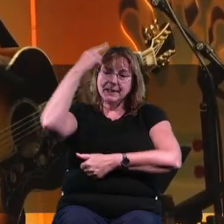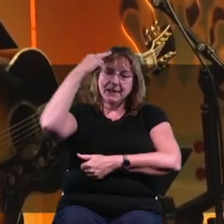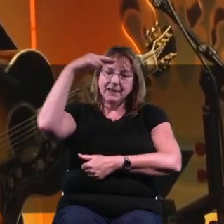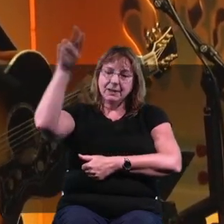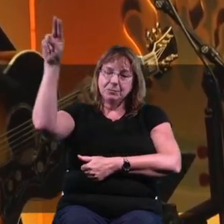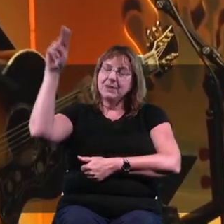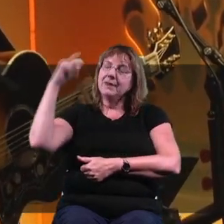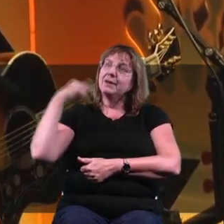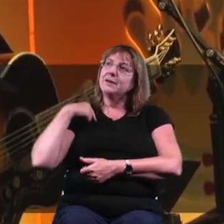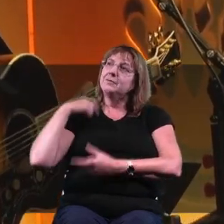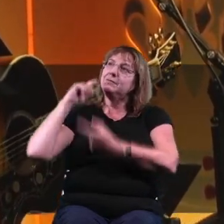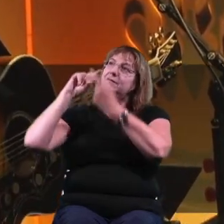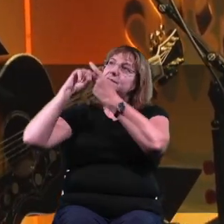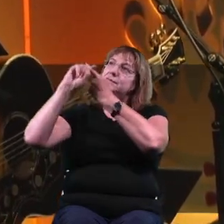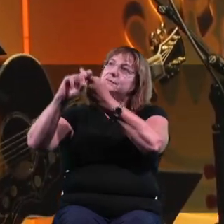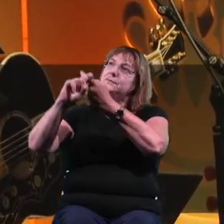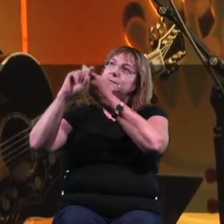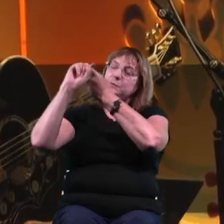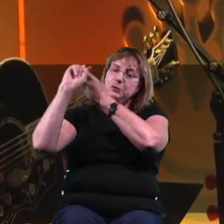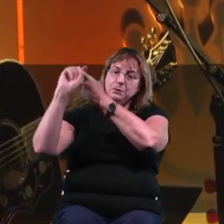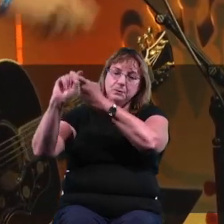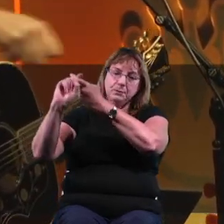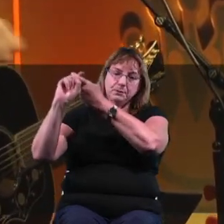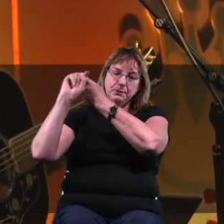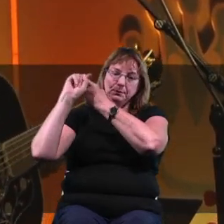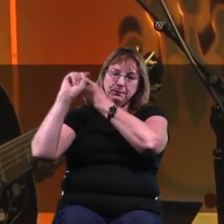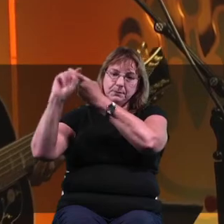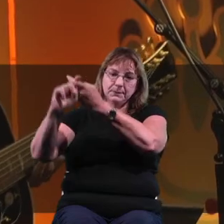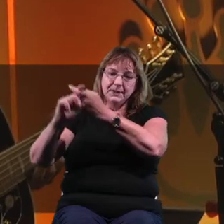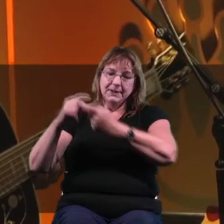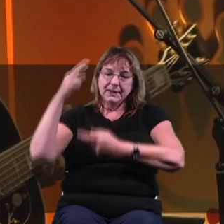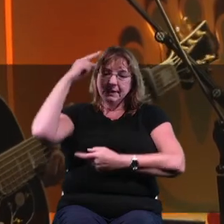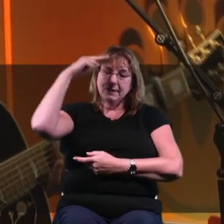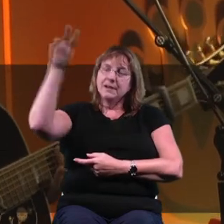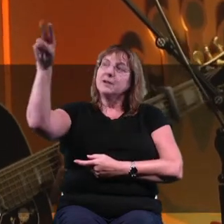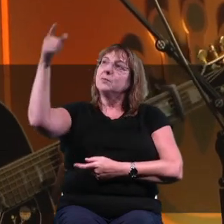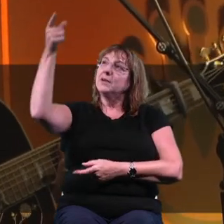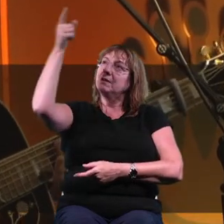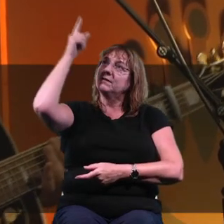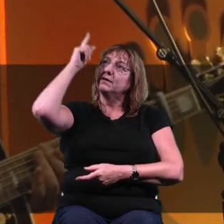his name, I'm fixed upon.